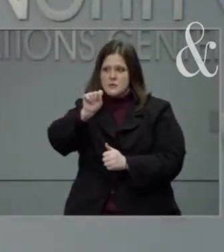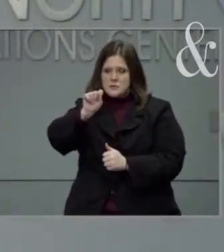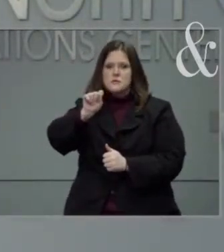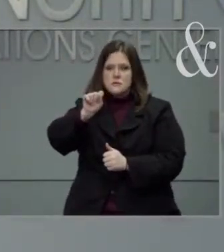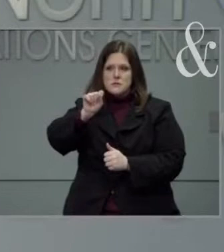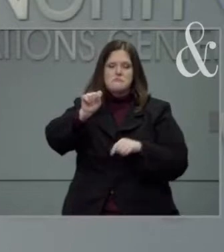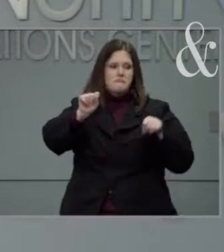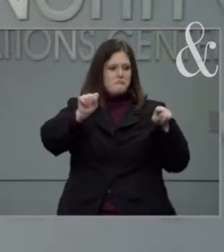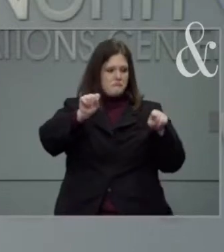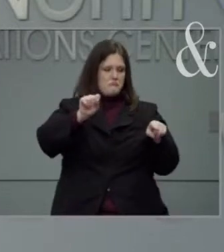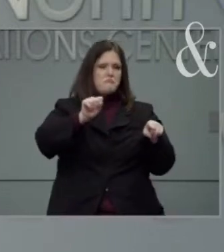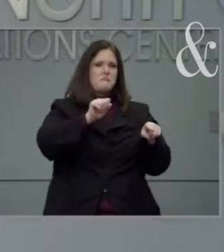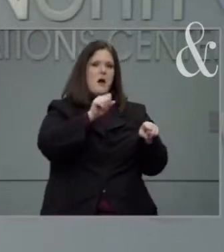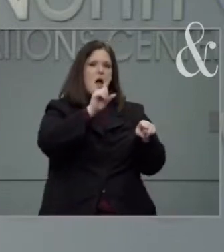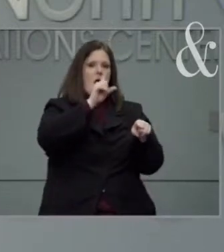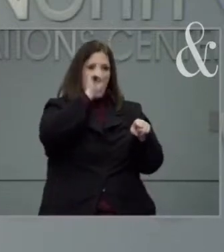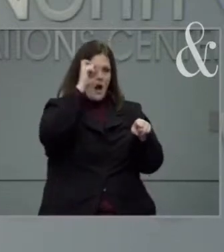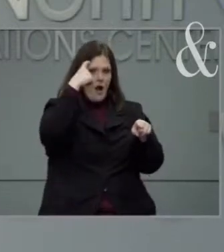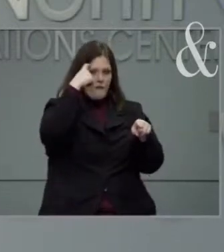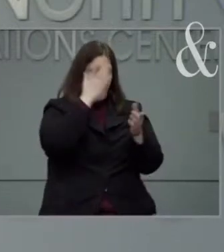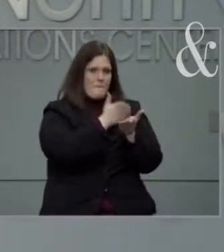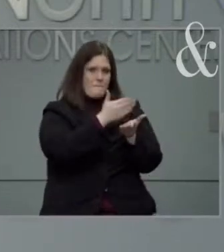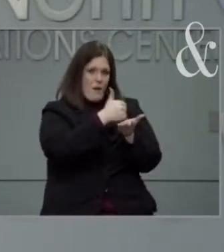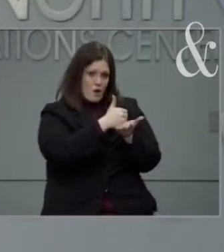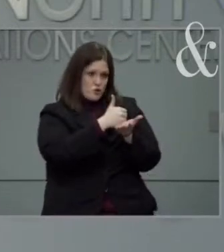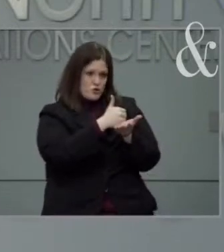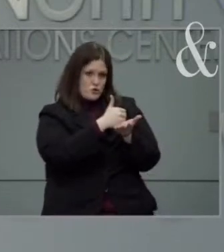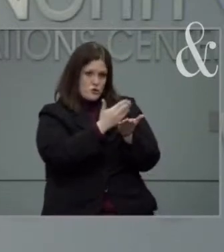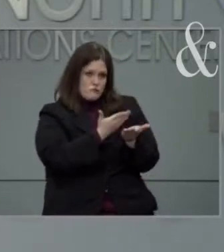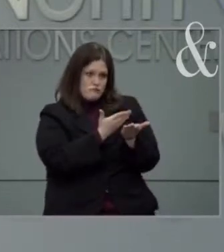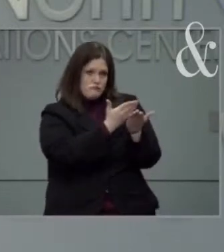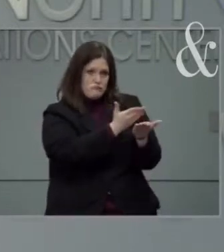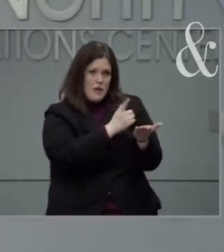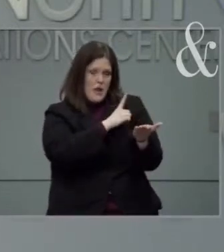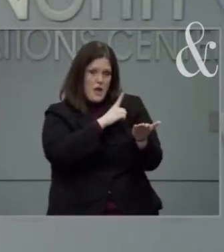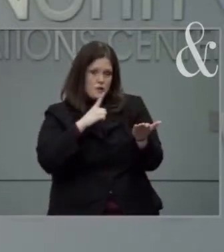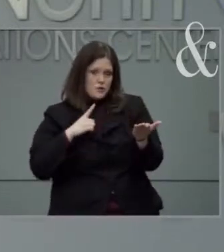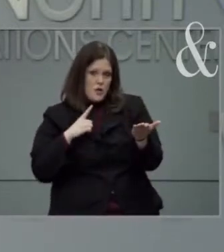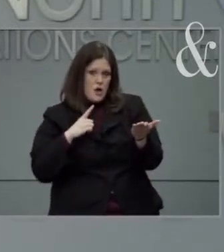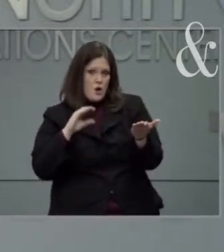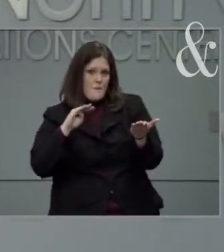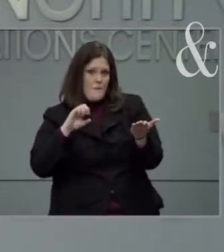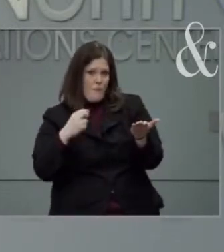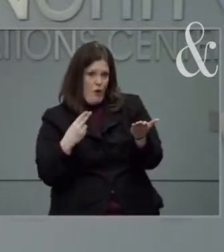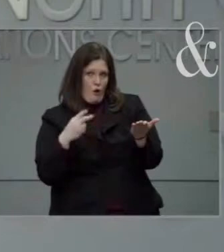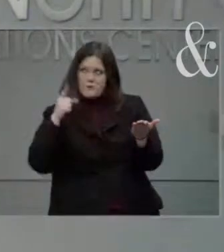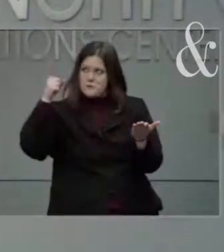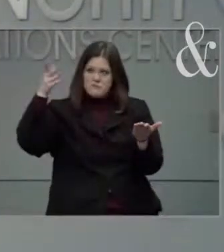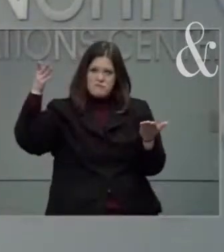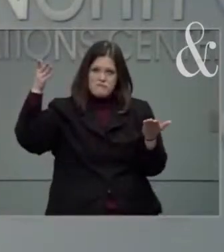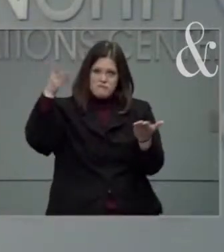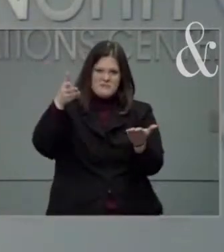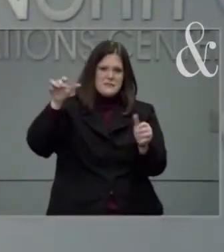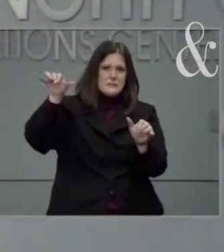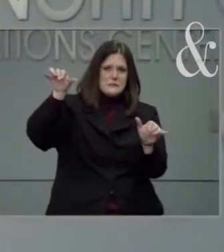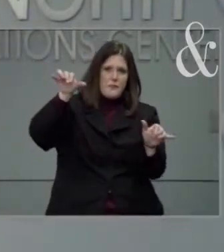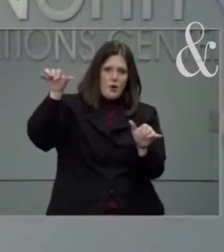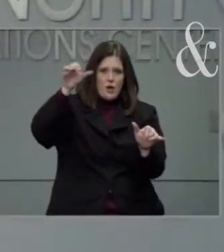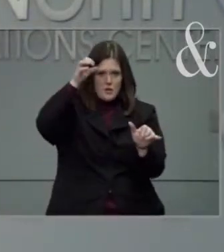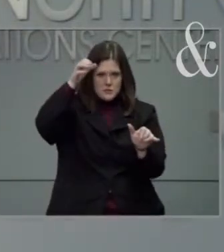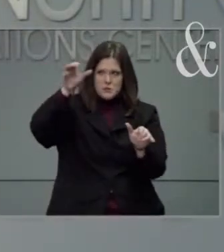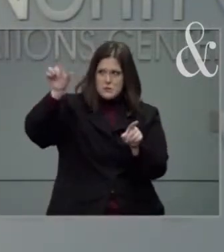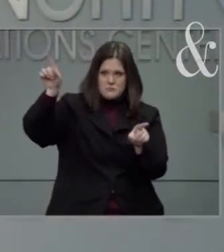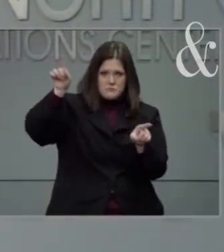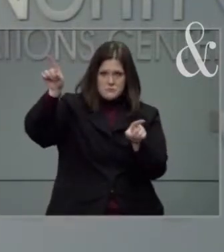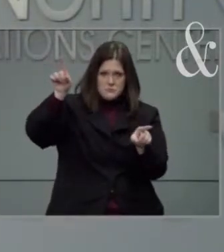budget that the governor is scheduled to present to the legislature in the early to middle of March